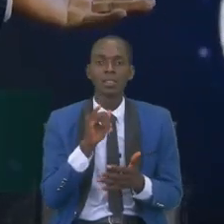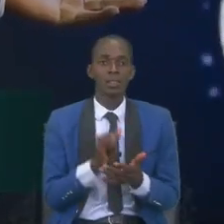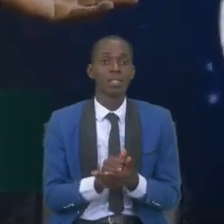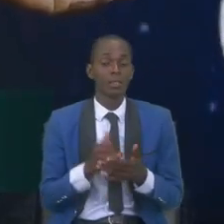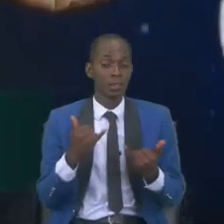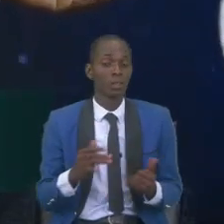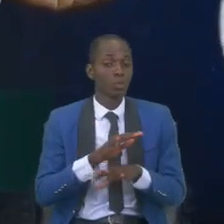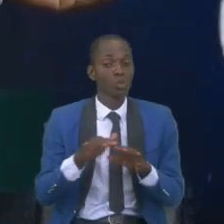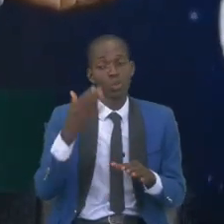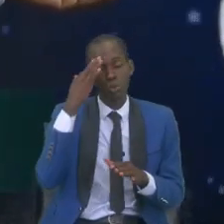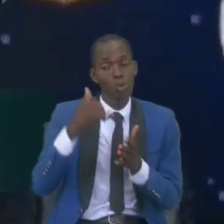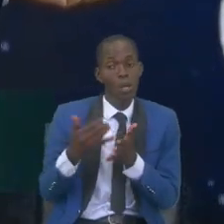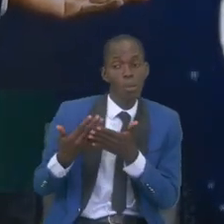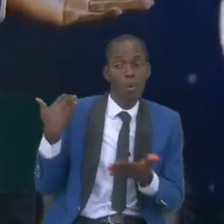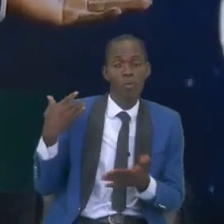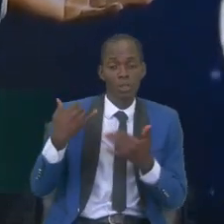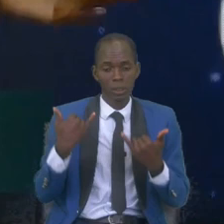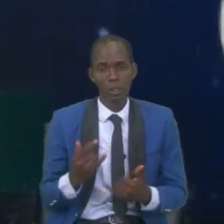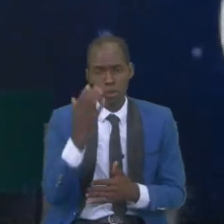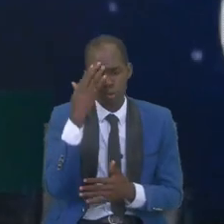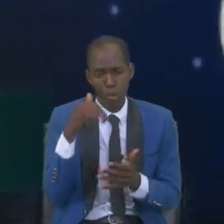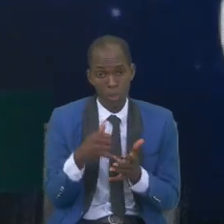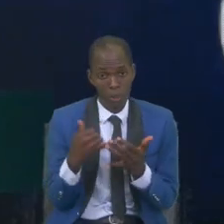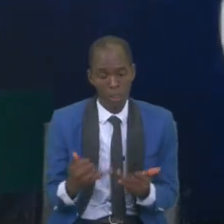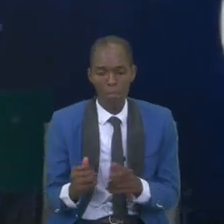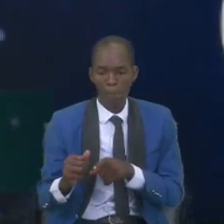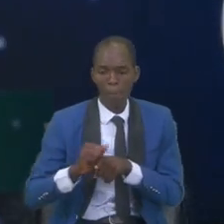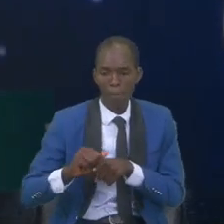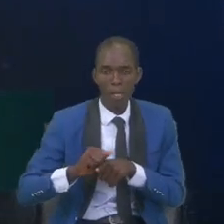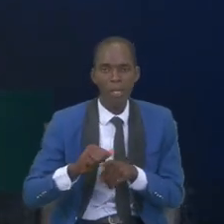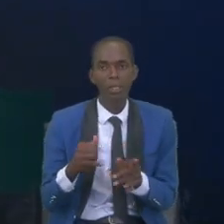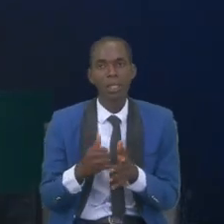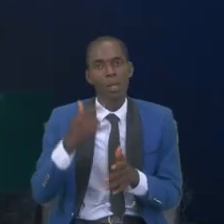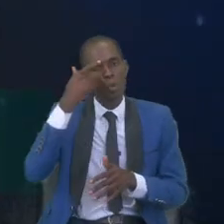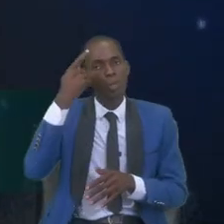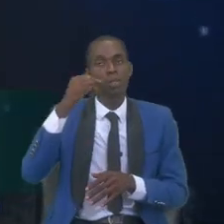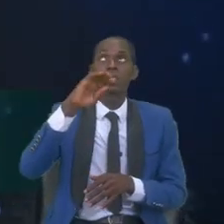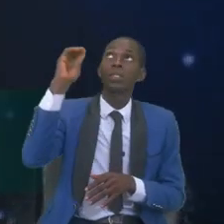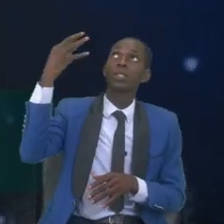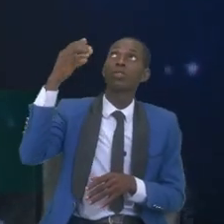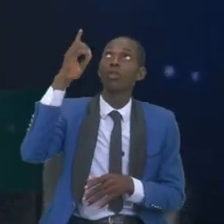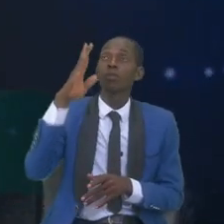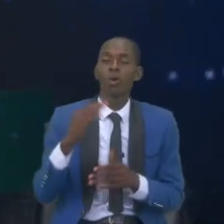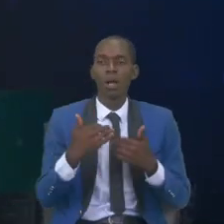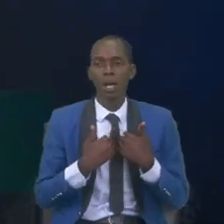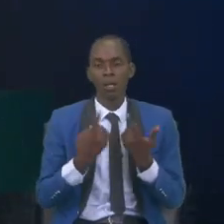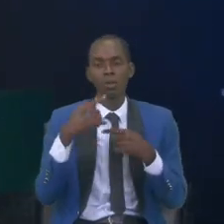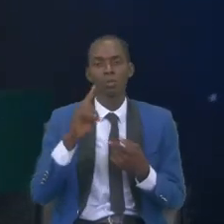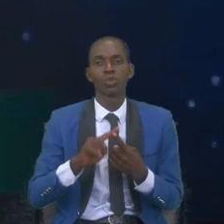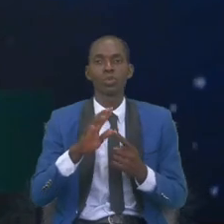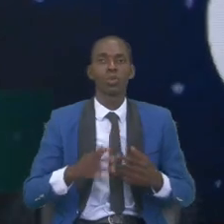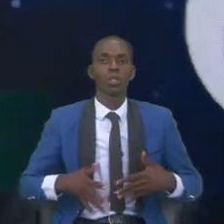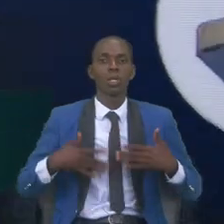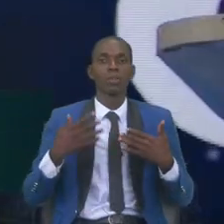but now you know it and you practice it because the grace of God has come into your life. We're looking